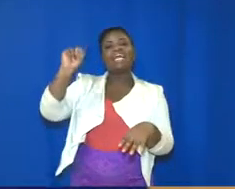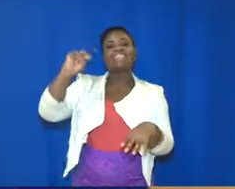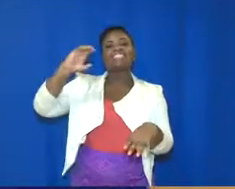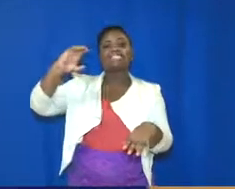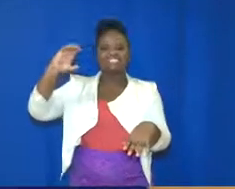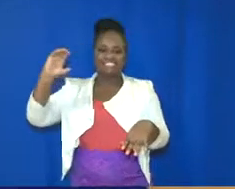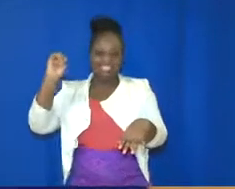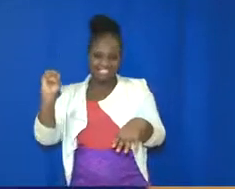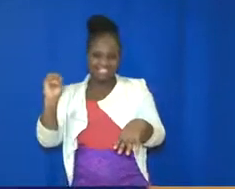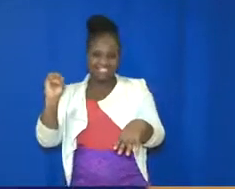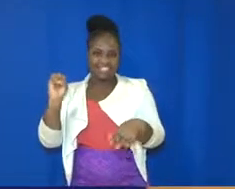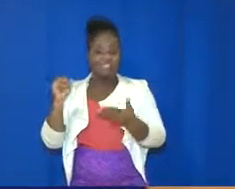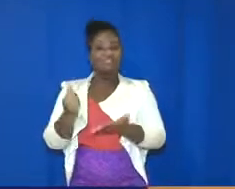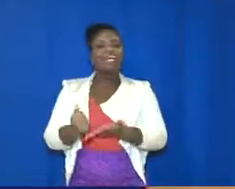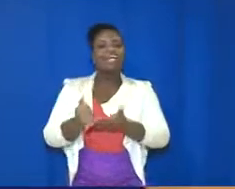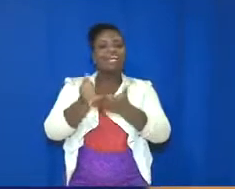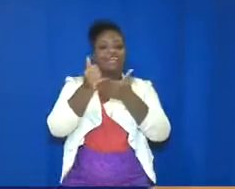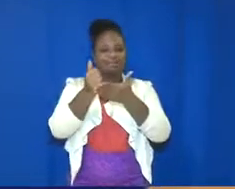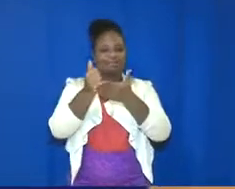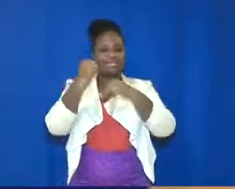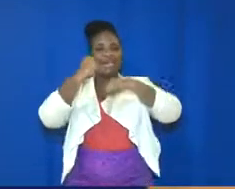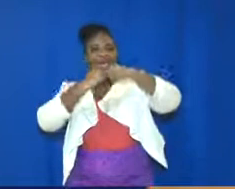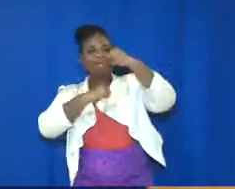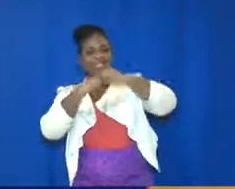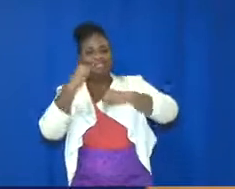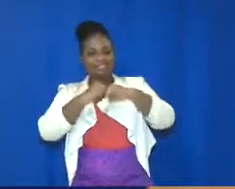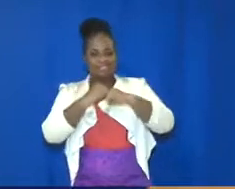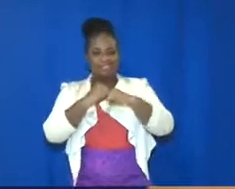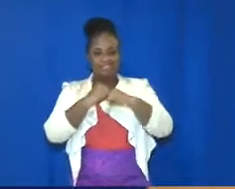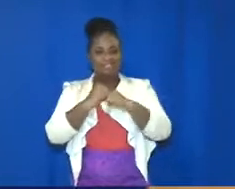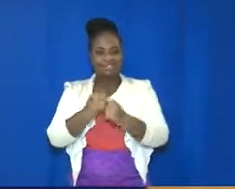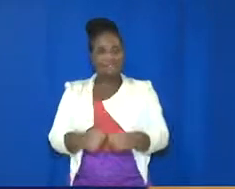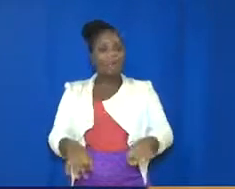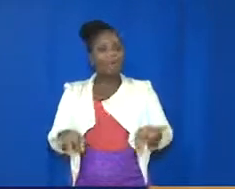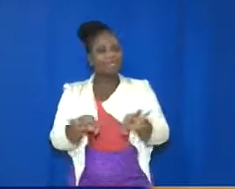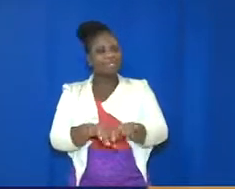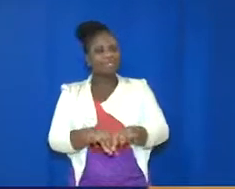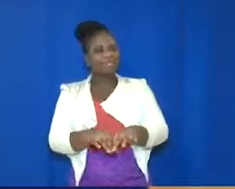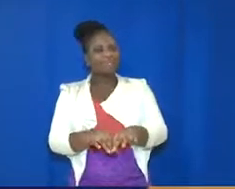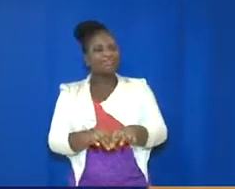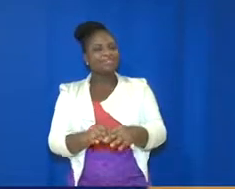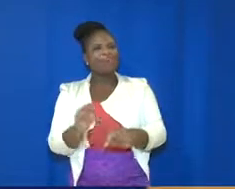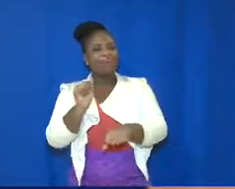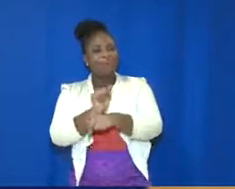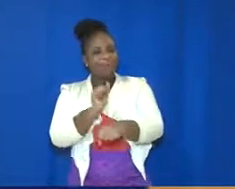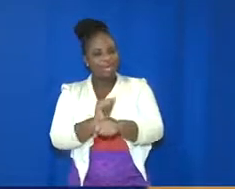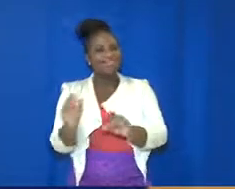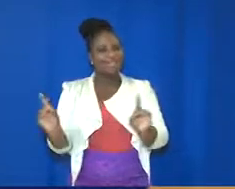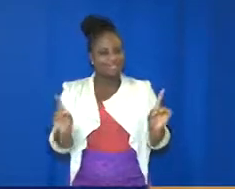Civic Education to enhance its capacity to undertake the important work it is already